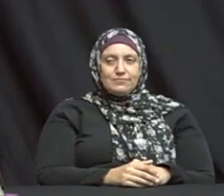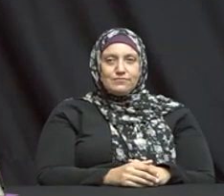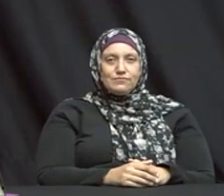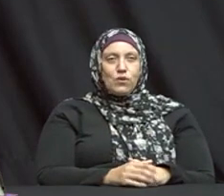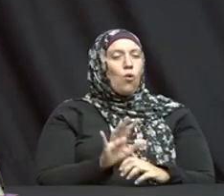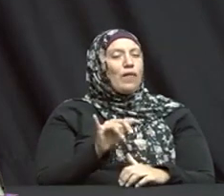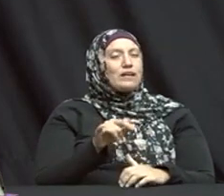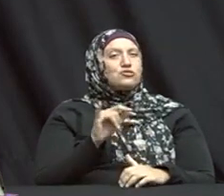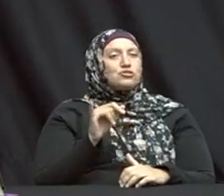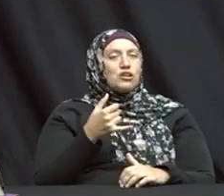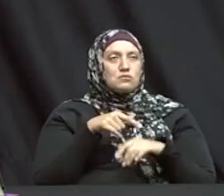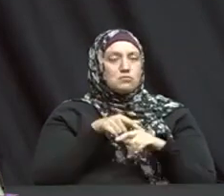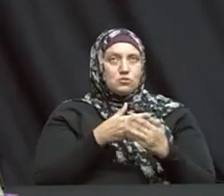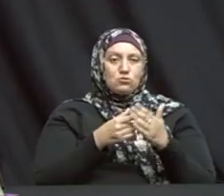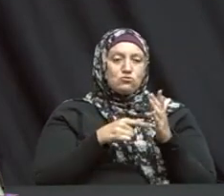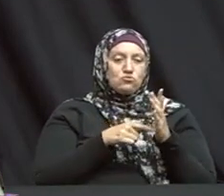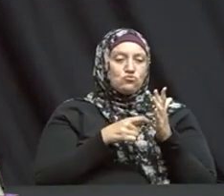what the trust